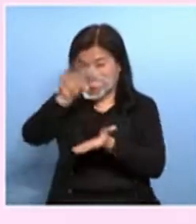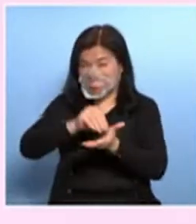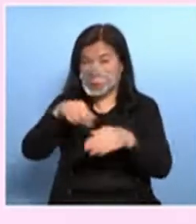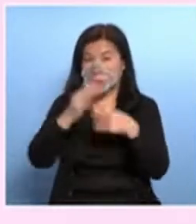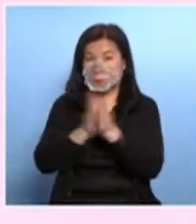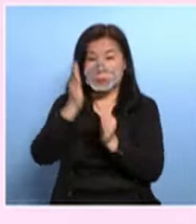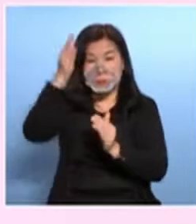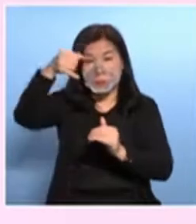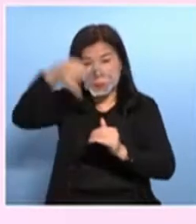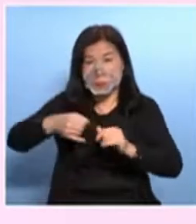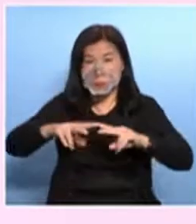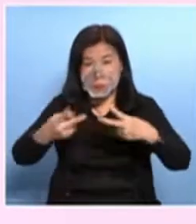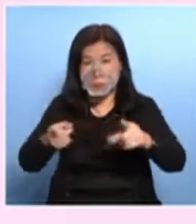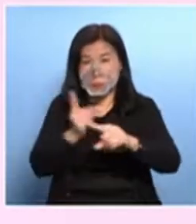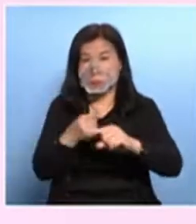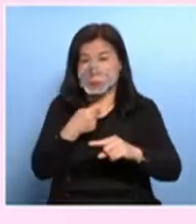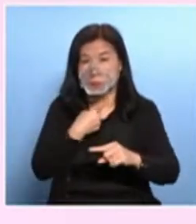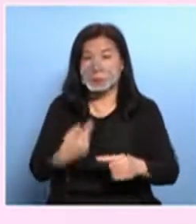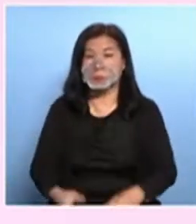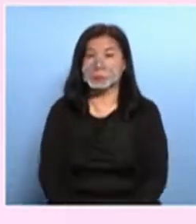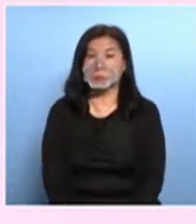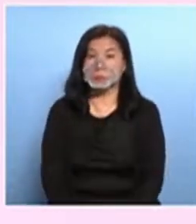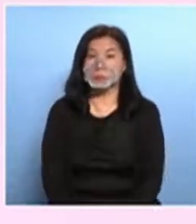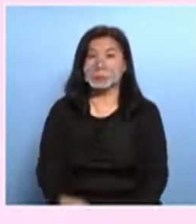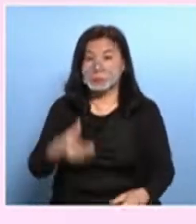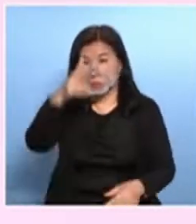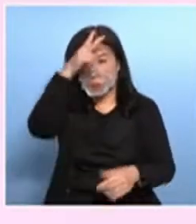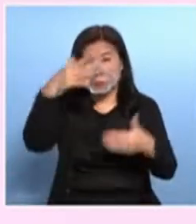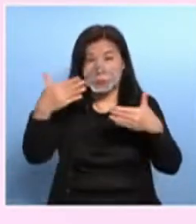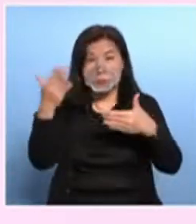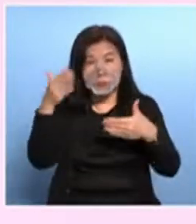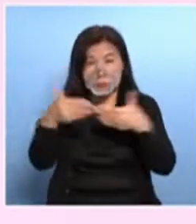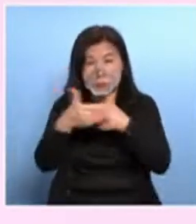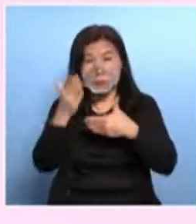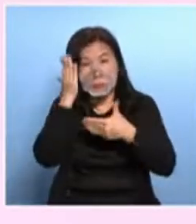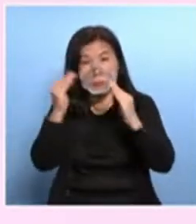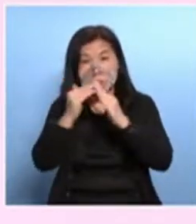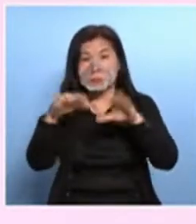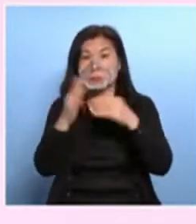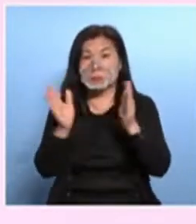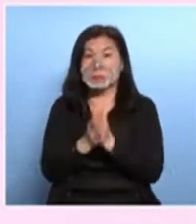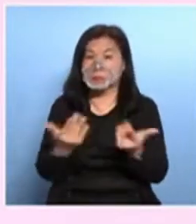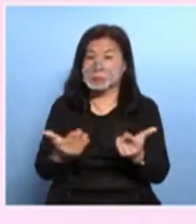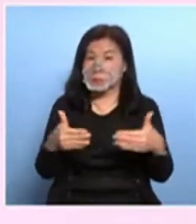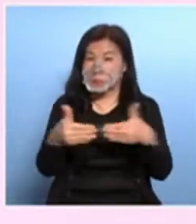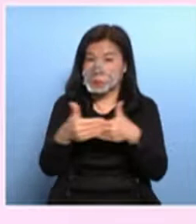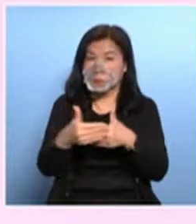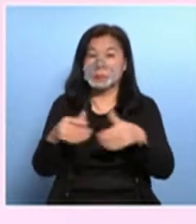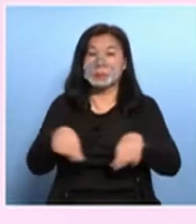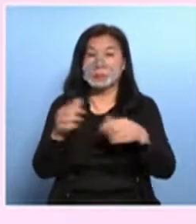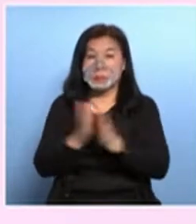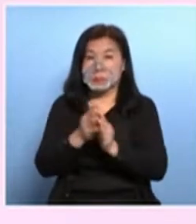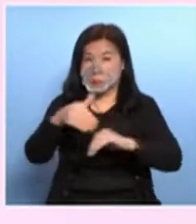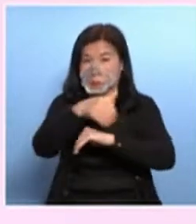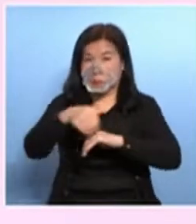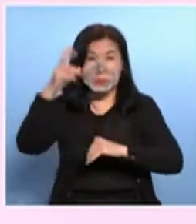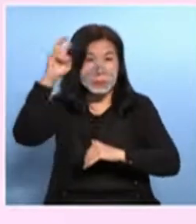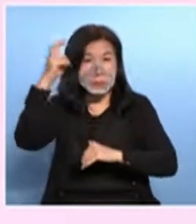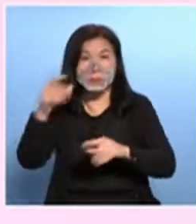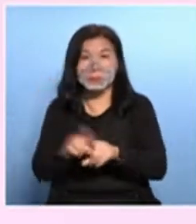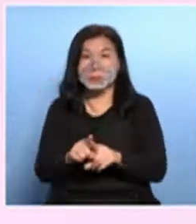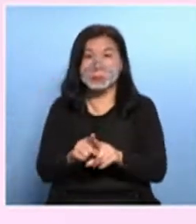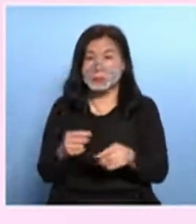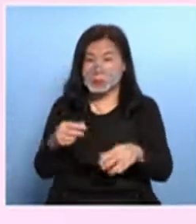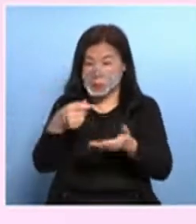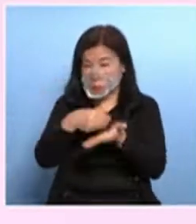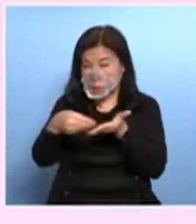of infrastructure will cater for or even reserve capacity to meet the overall long-term development needs of Hong Kong, including the development